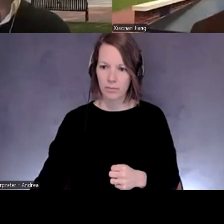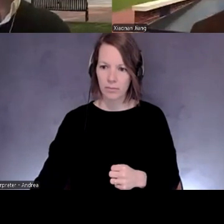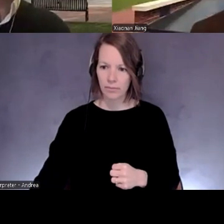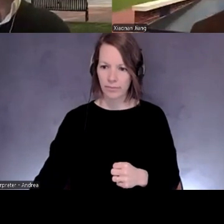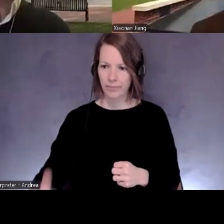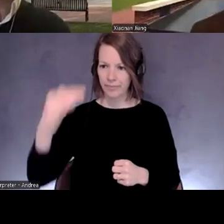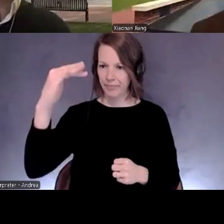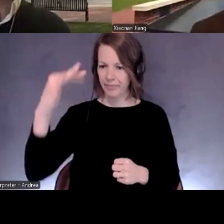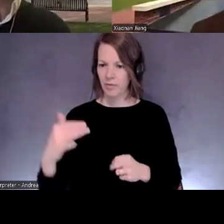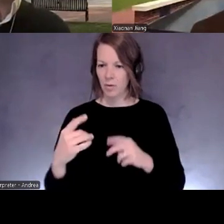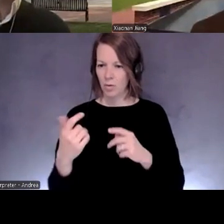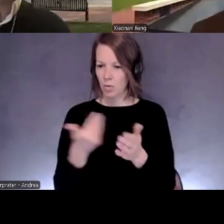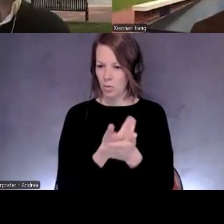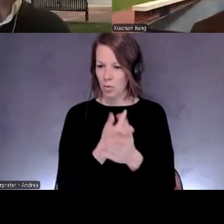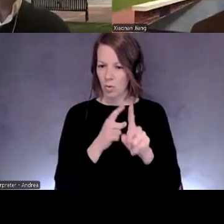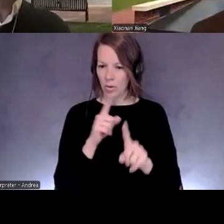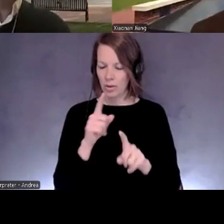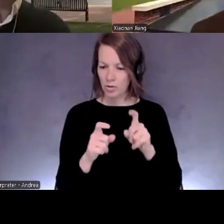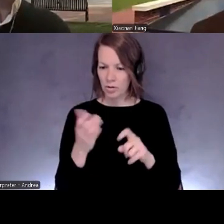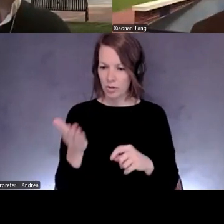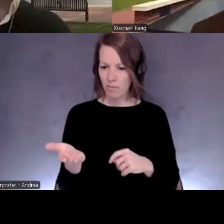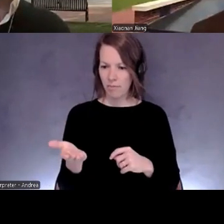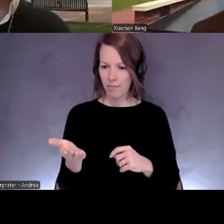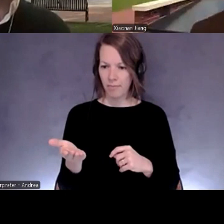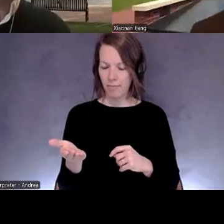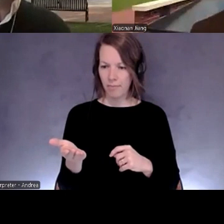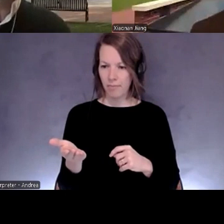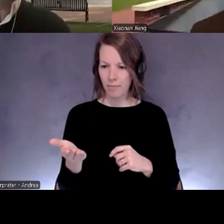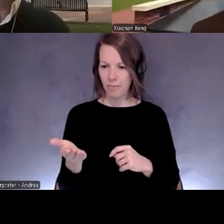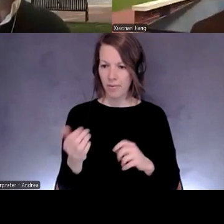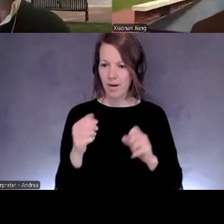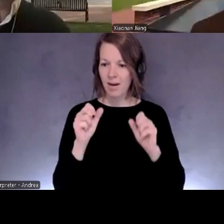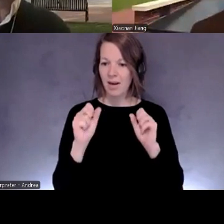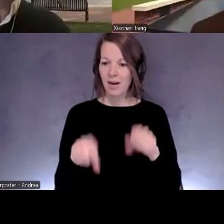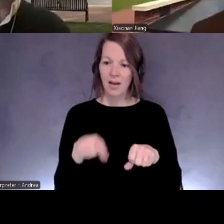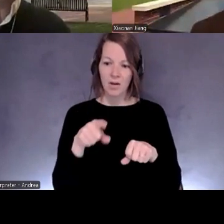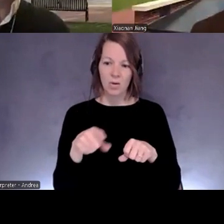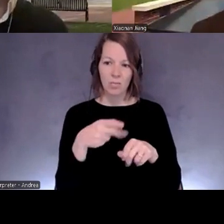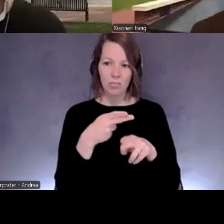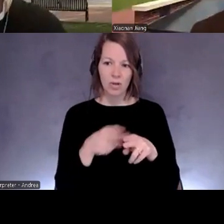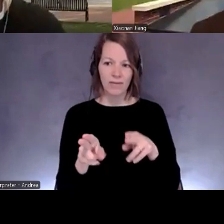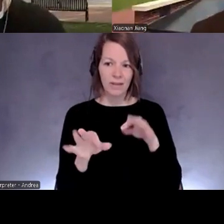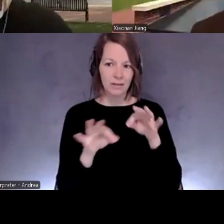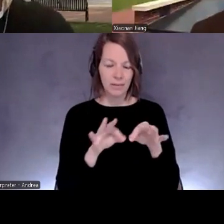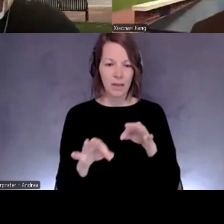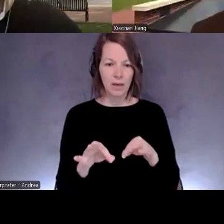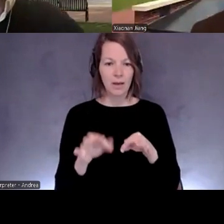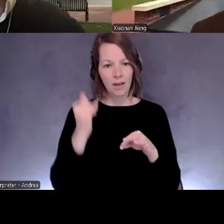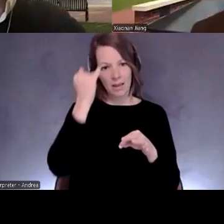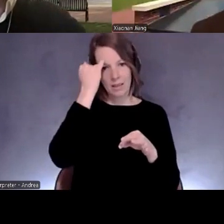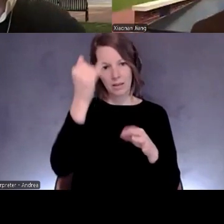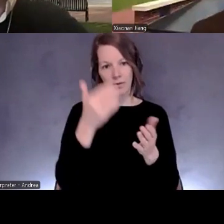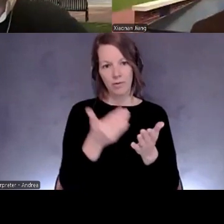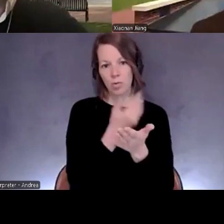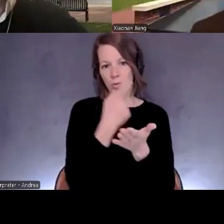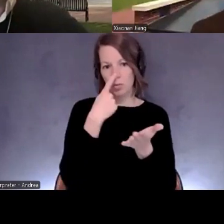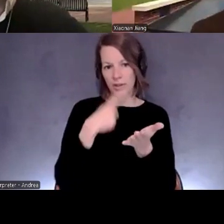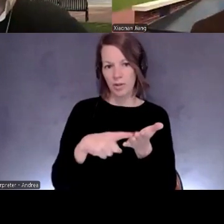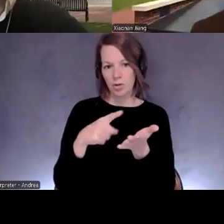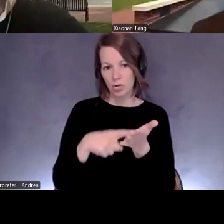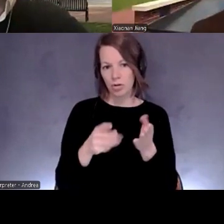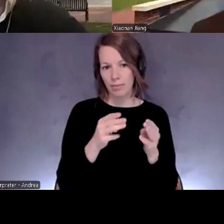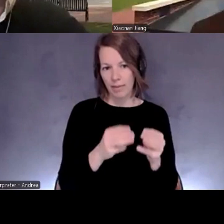from the Q&A box. So can you briefly expand on the idea of new research